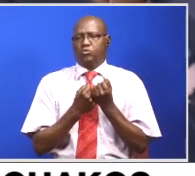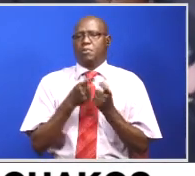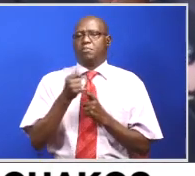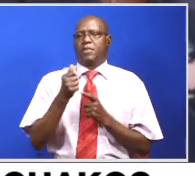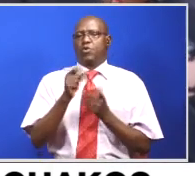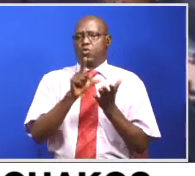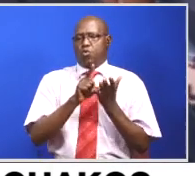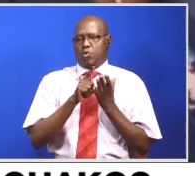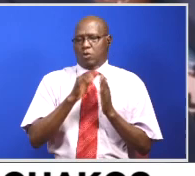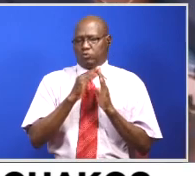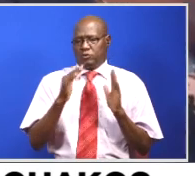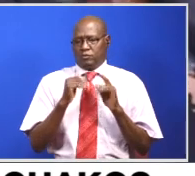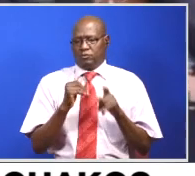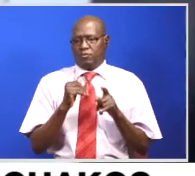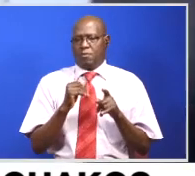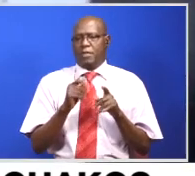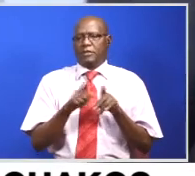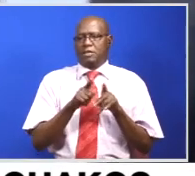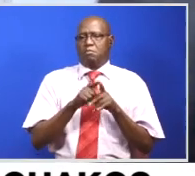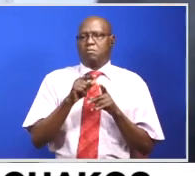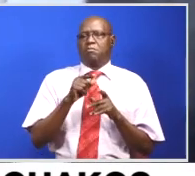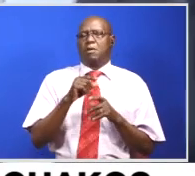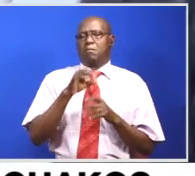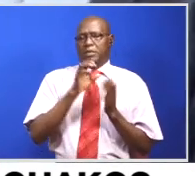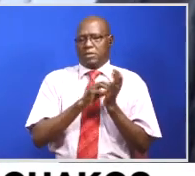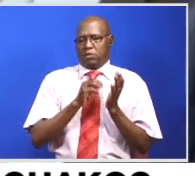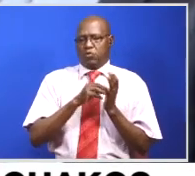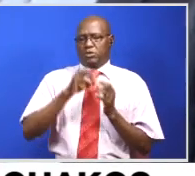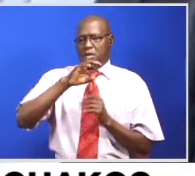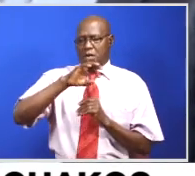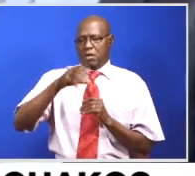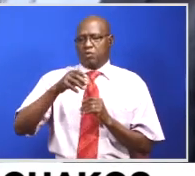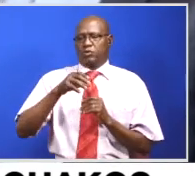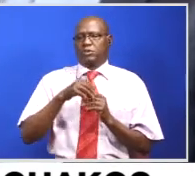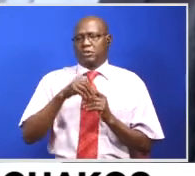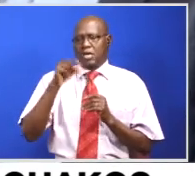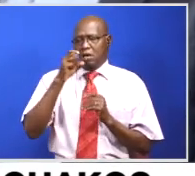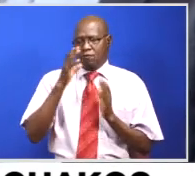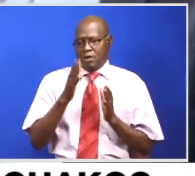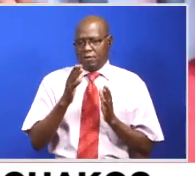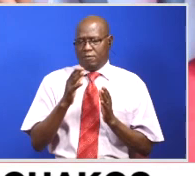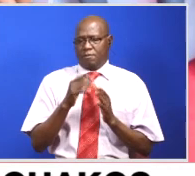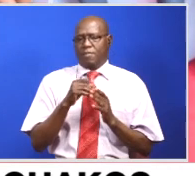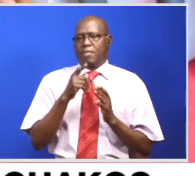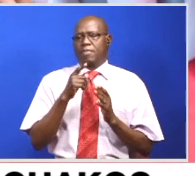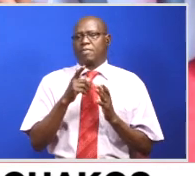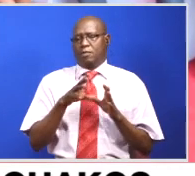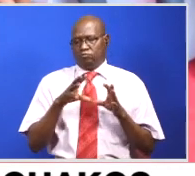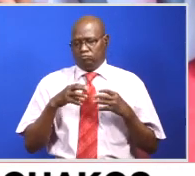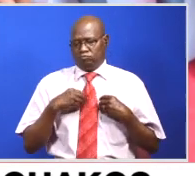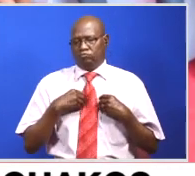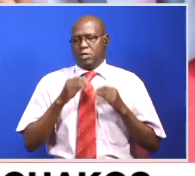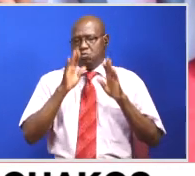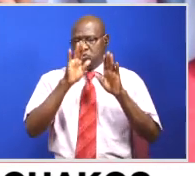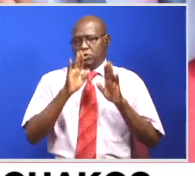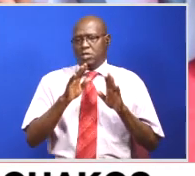time, Machakos County Governor Wavinya Ndeti, while lauding legislators for their attendance of the launch, acknowledged the pivotal role